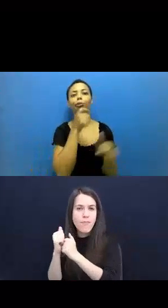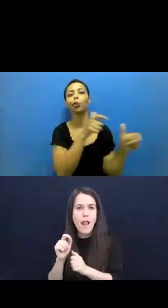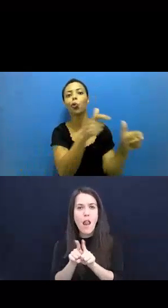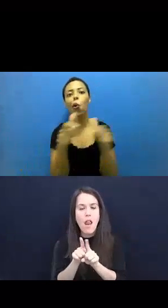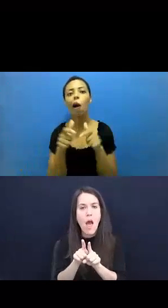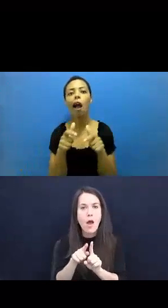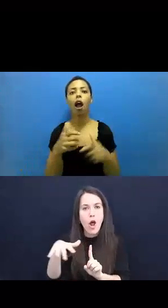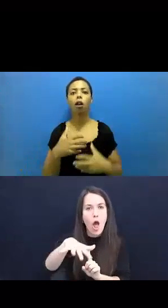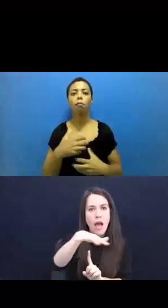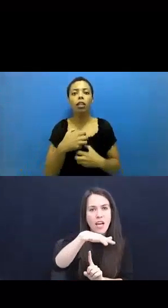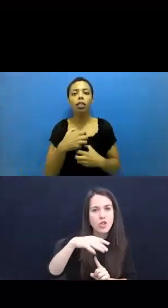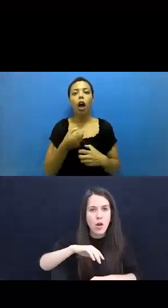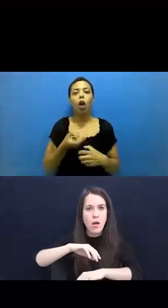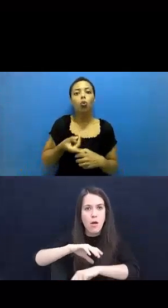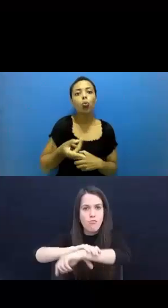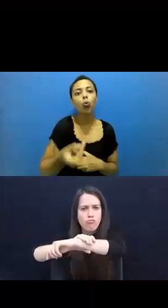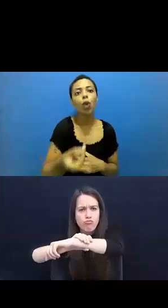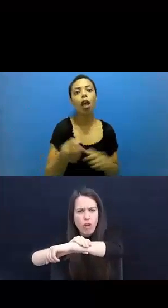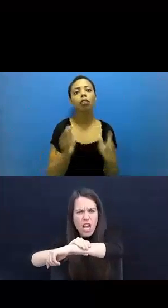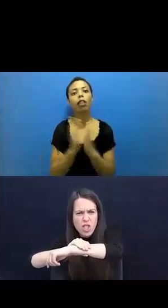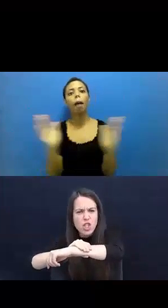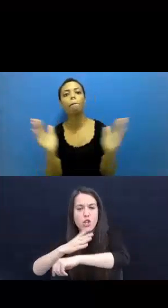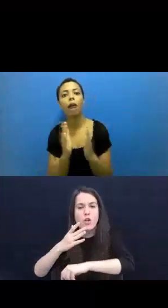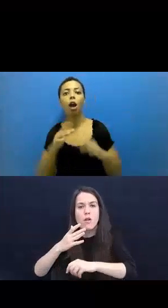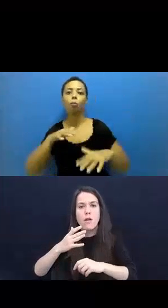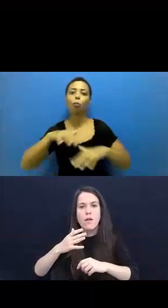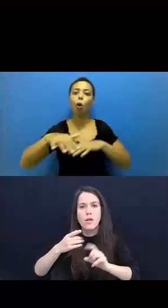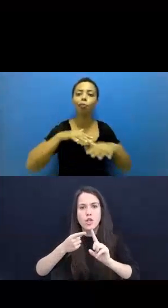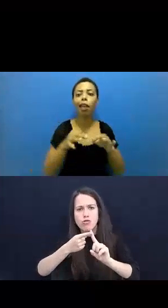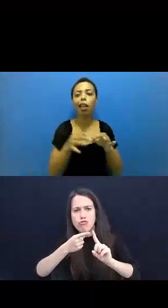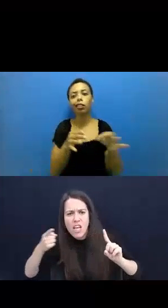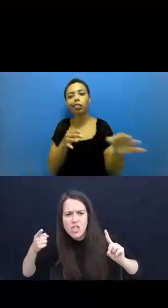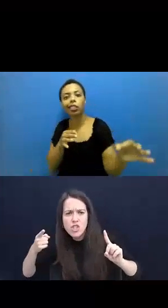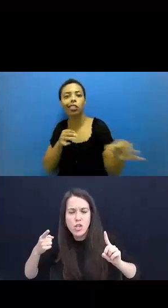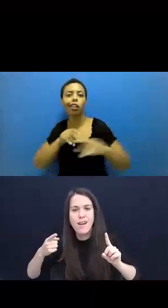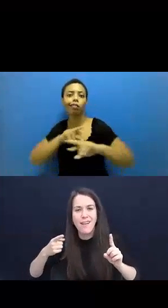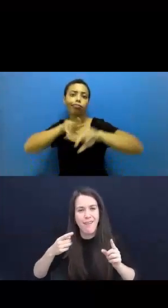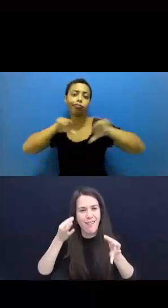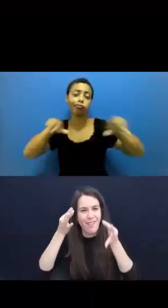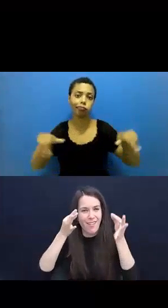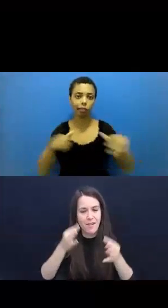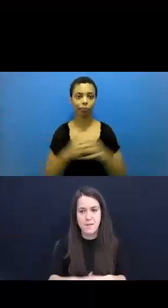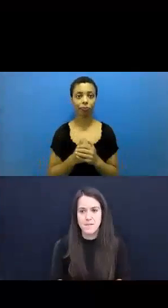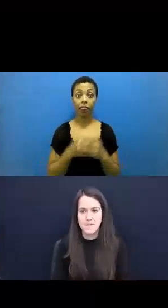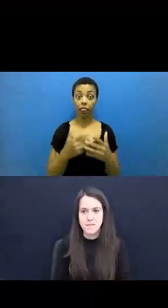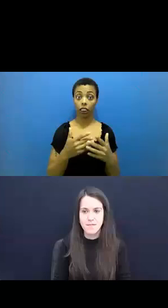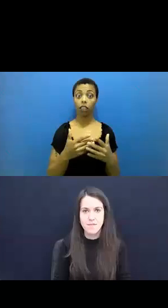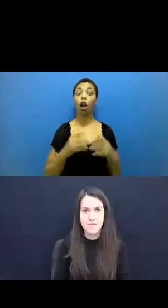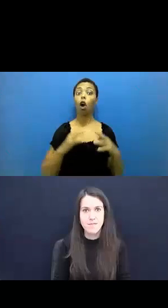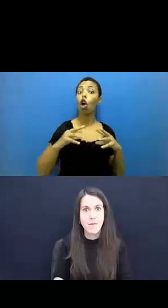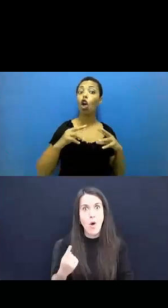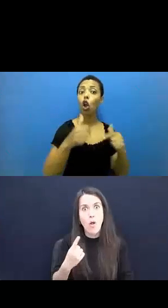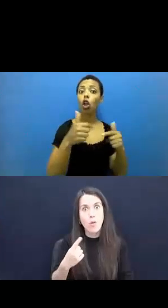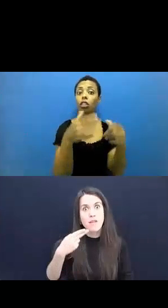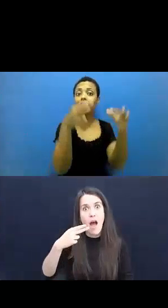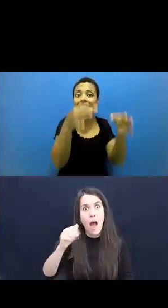duration, size, movements, and haptic distance. All haptices, they share the